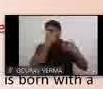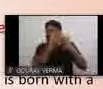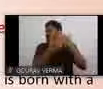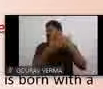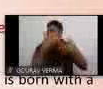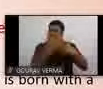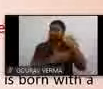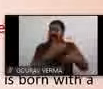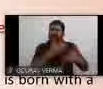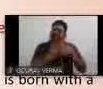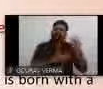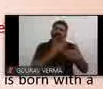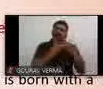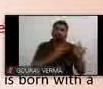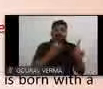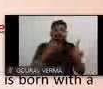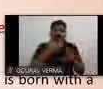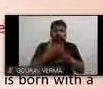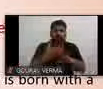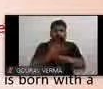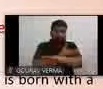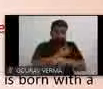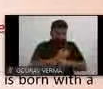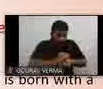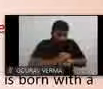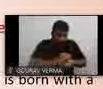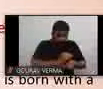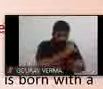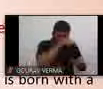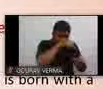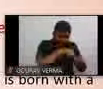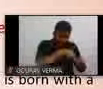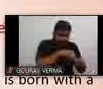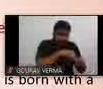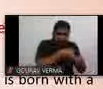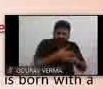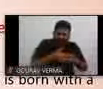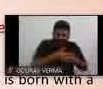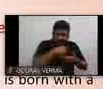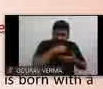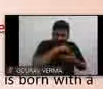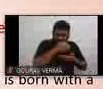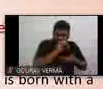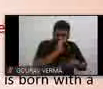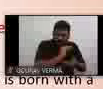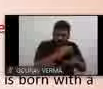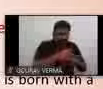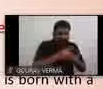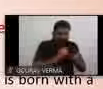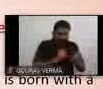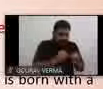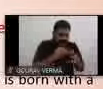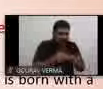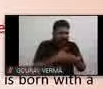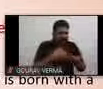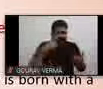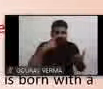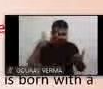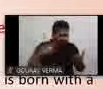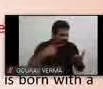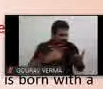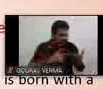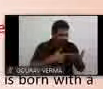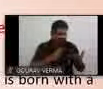of. But shuru mein jab bachcha paida hota hai, bahut chota hai, shuru mein kya hota hai, but parents deny for a